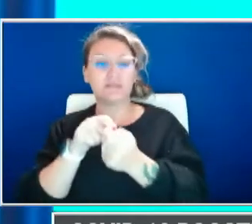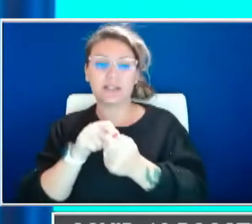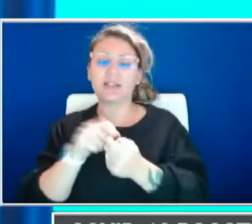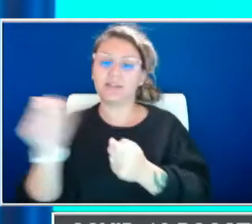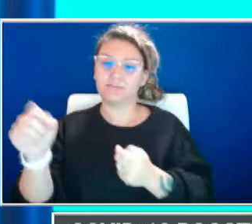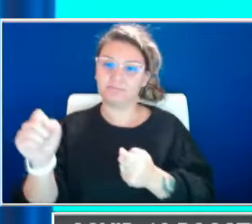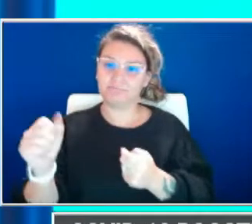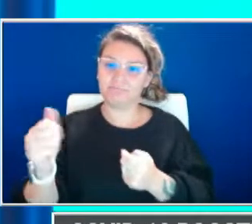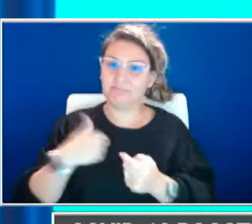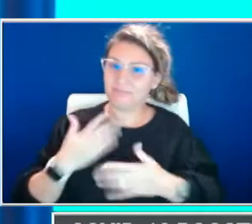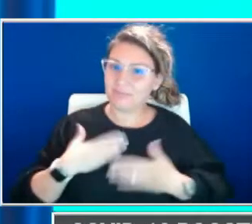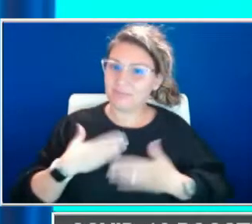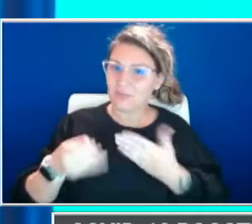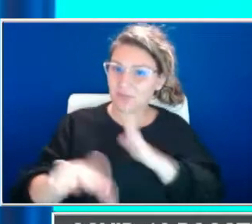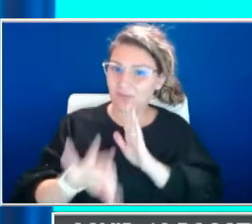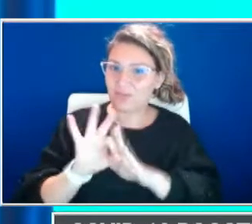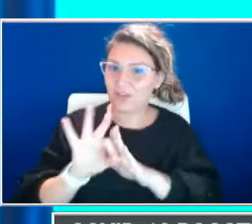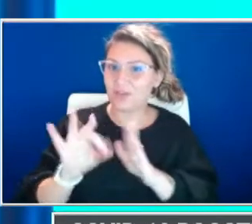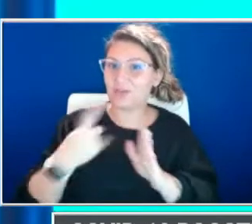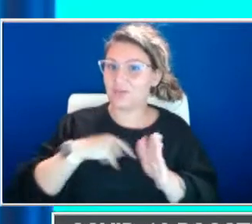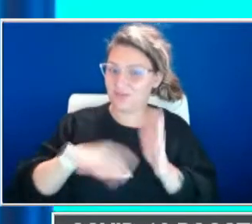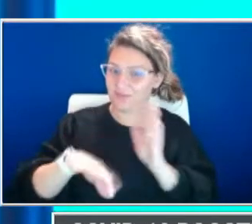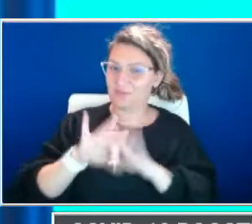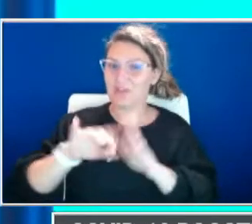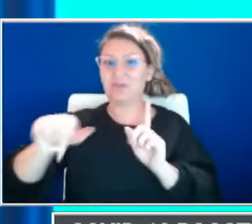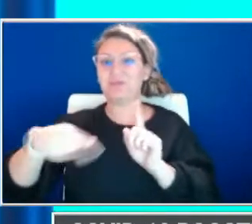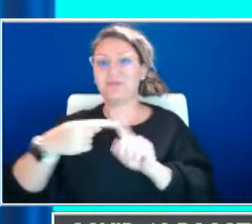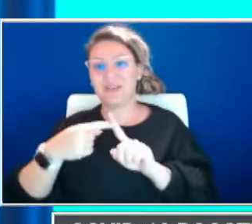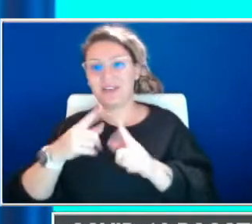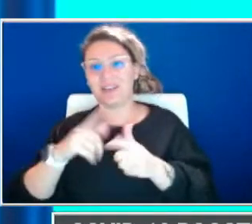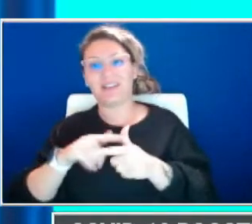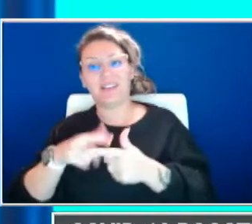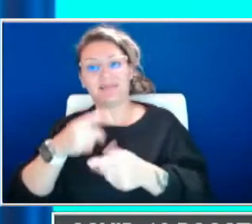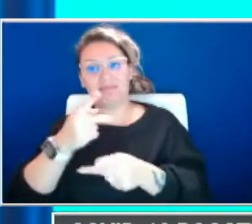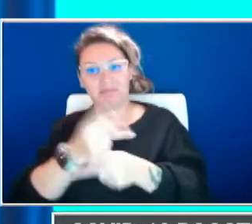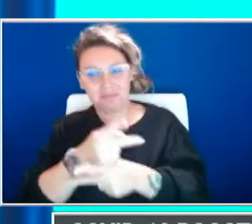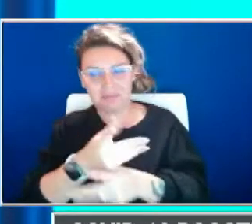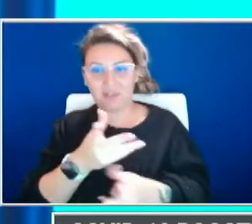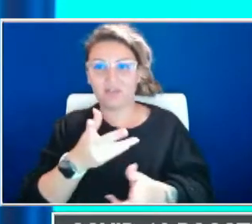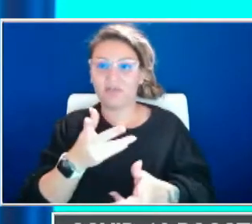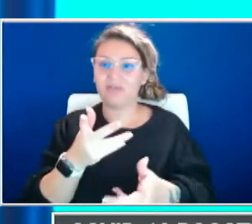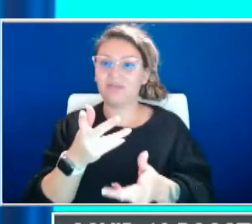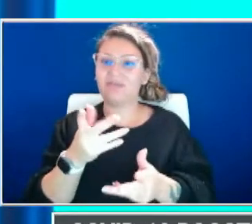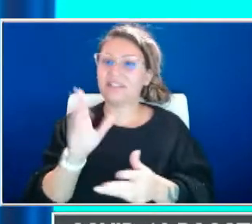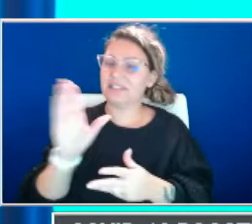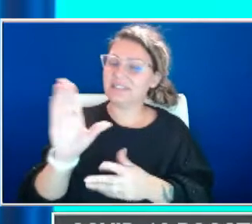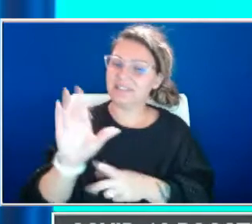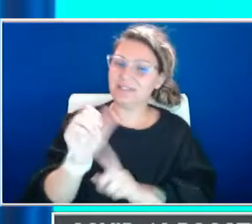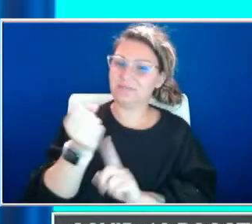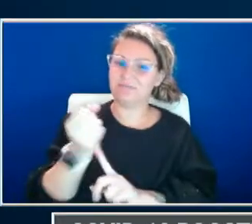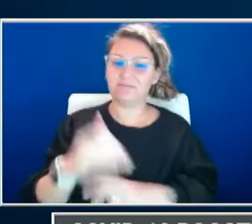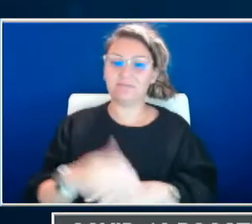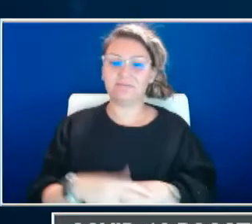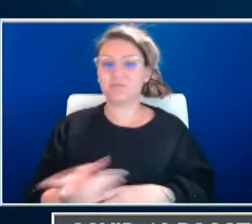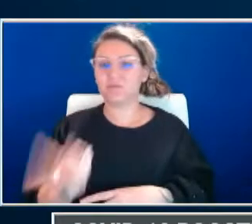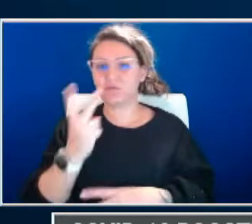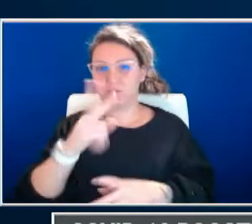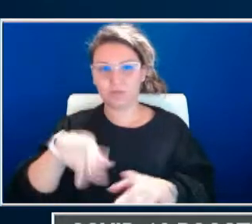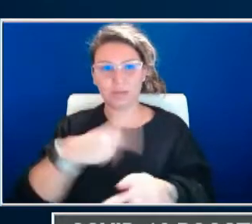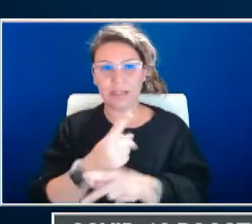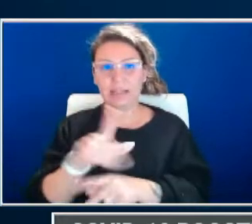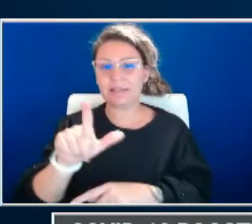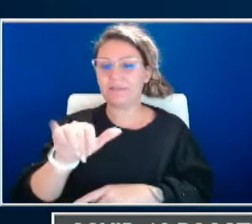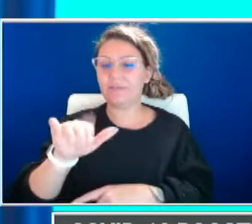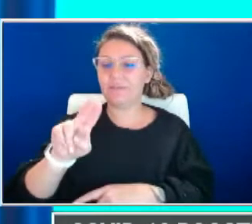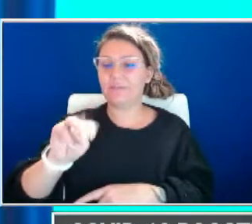you found it. We found it when we did, and then it was taken care of the way it was in your case. Two types of lymphoma. Can you describe the difference? Yeah,